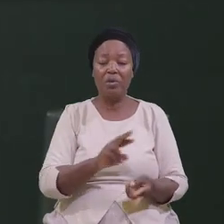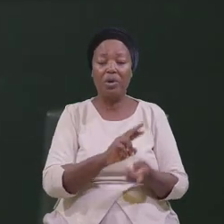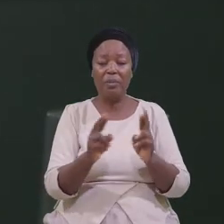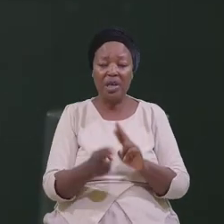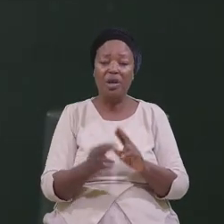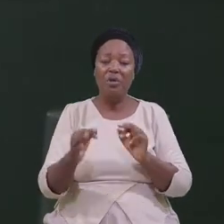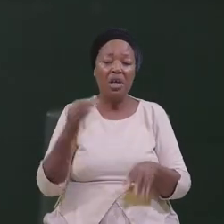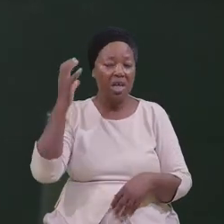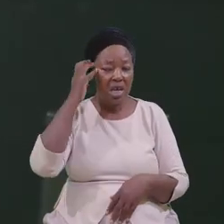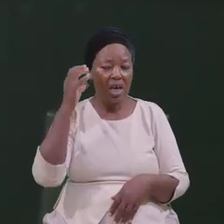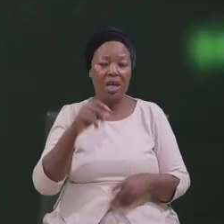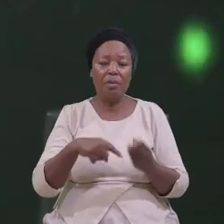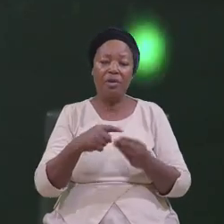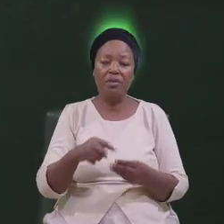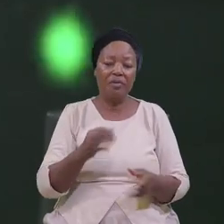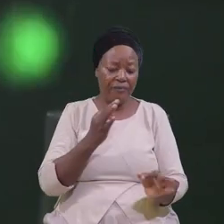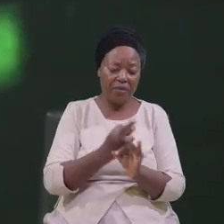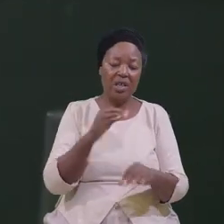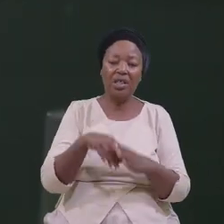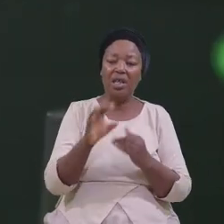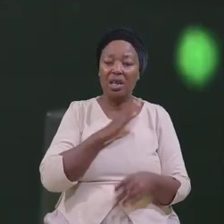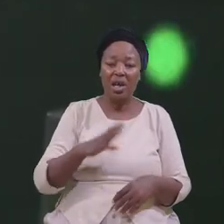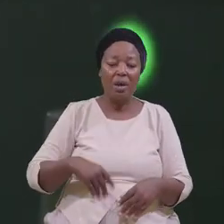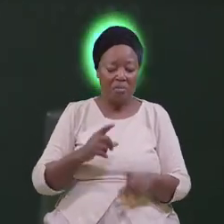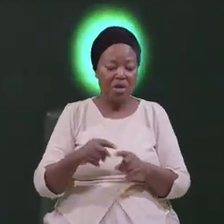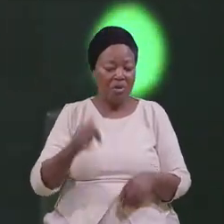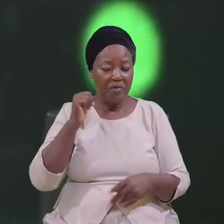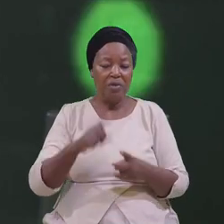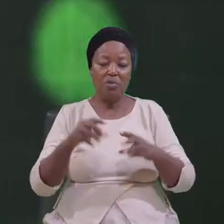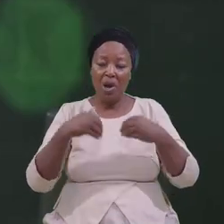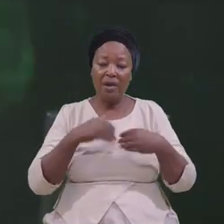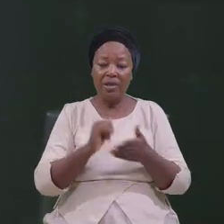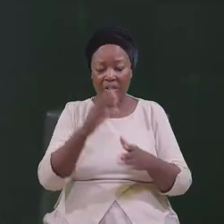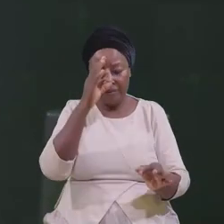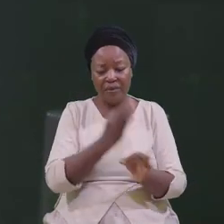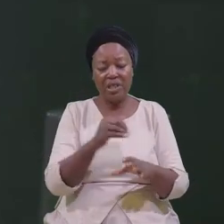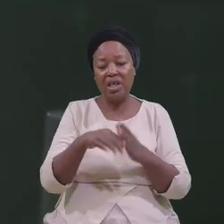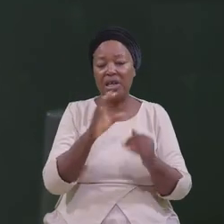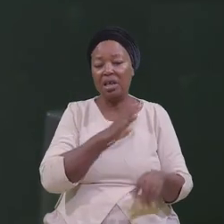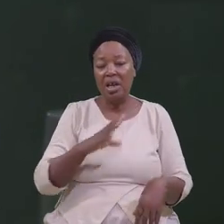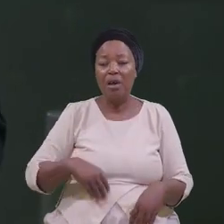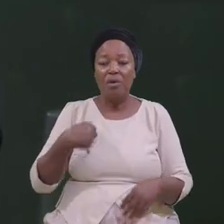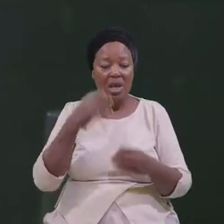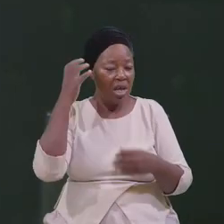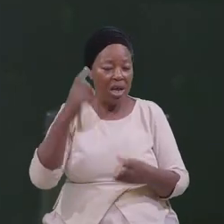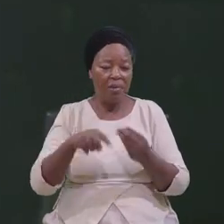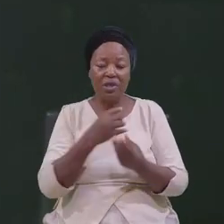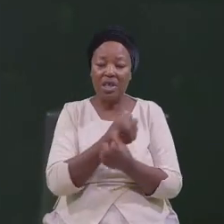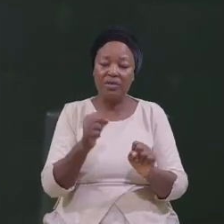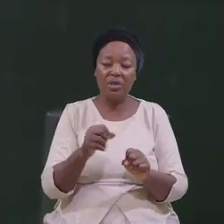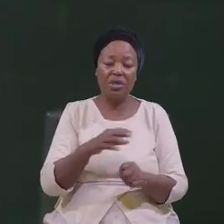about faith in Christ, we don't have faith in Christ. We hear about salvation. This is the day